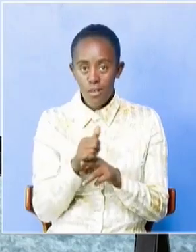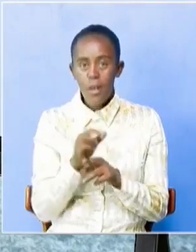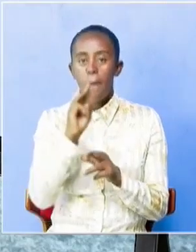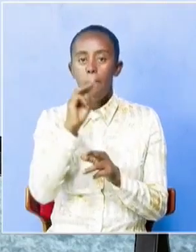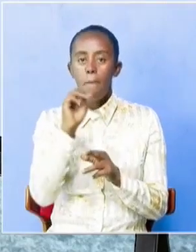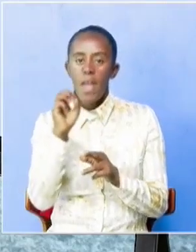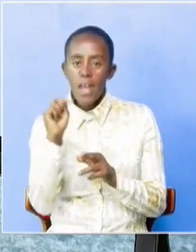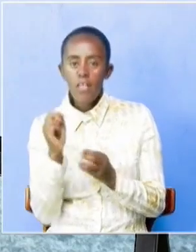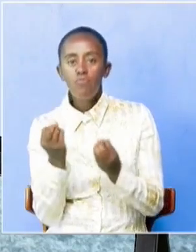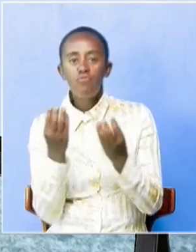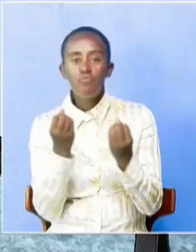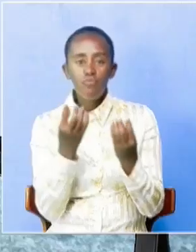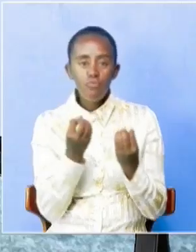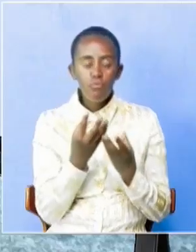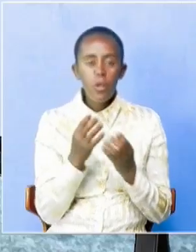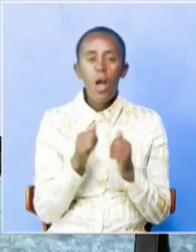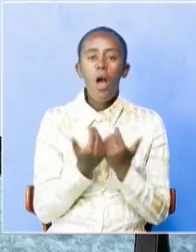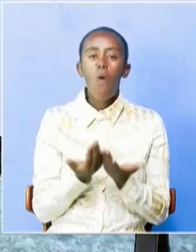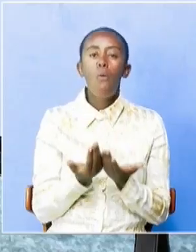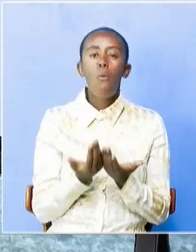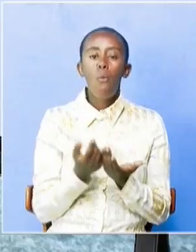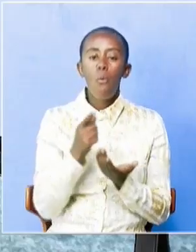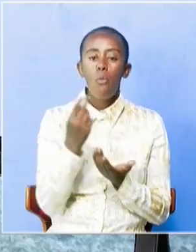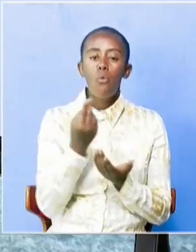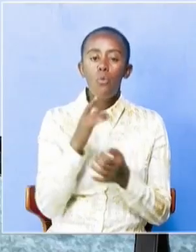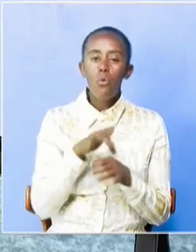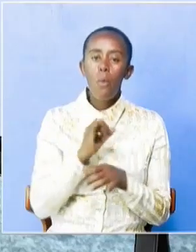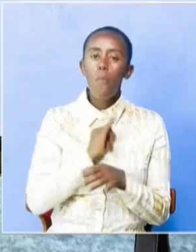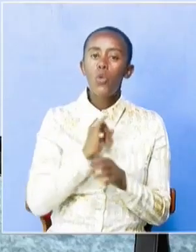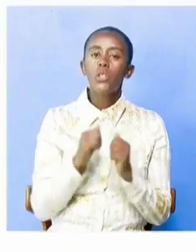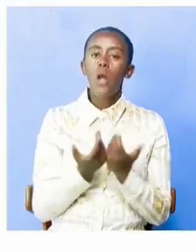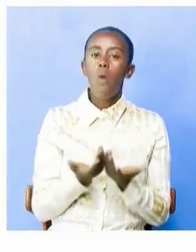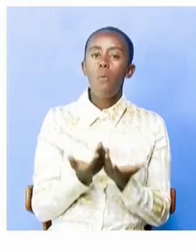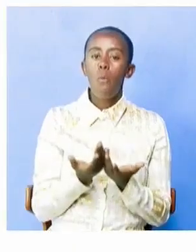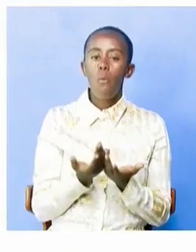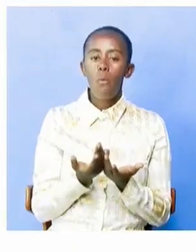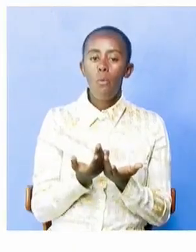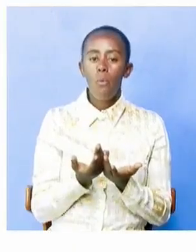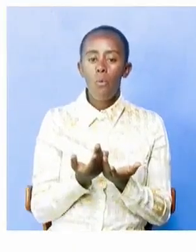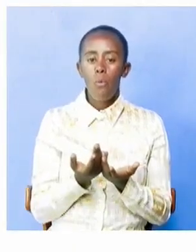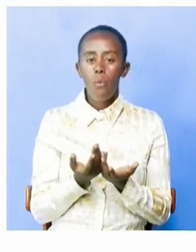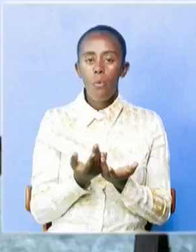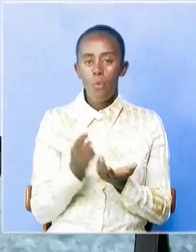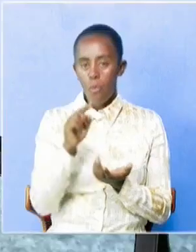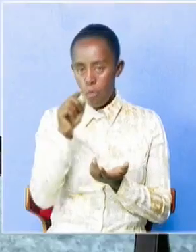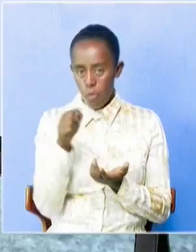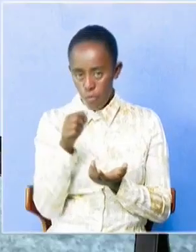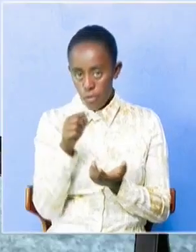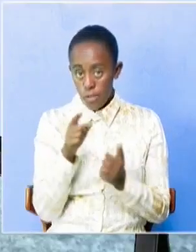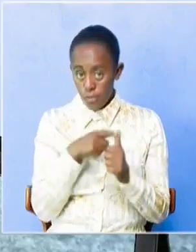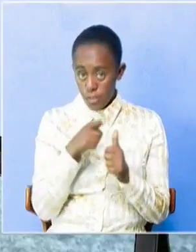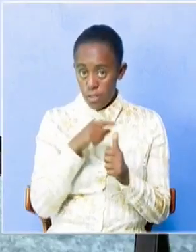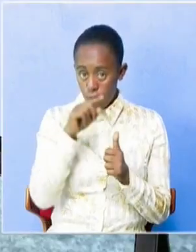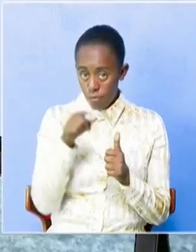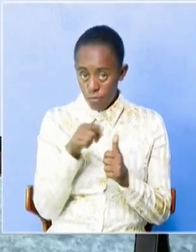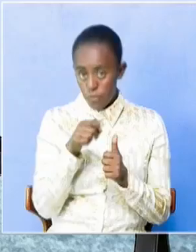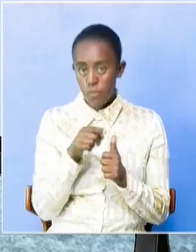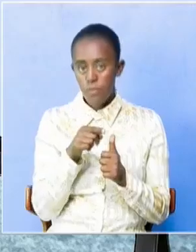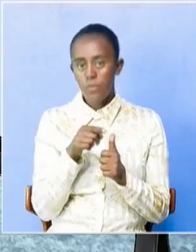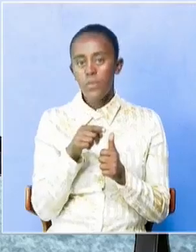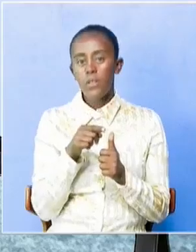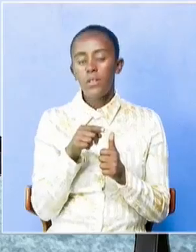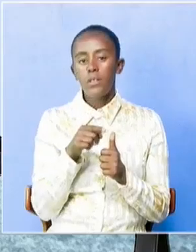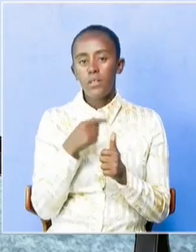men, so how do we use possession here? We add apostrophe first, okay? We add